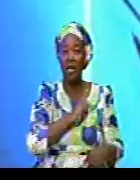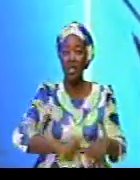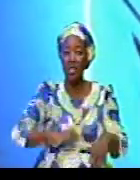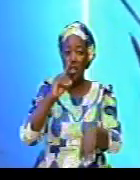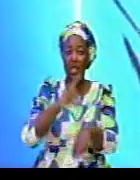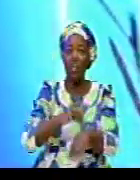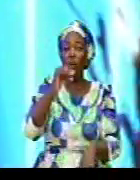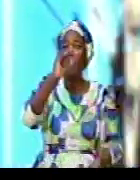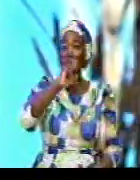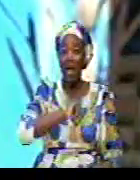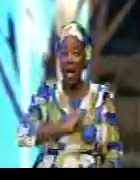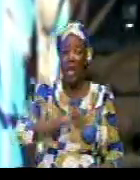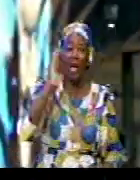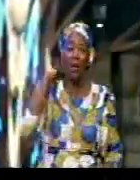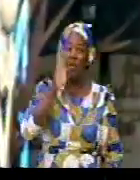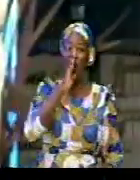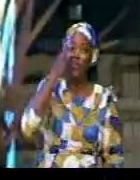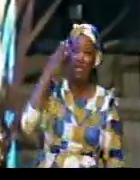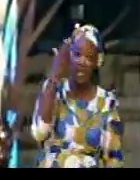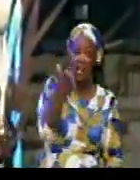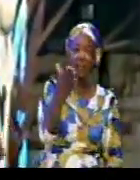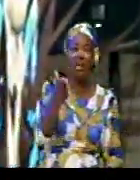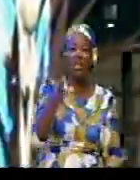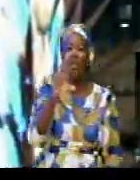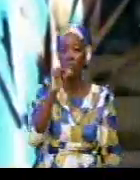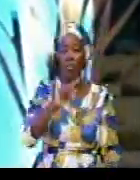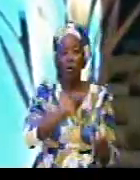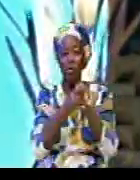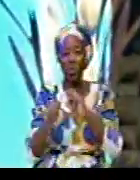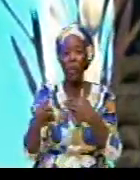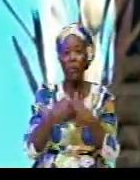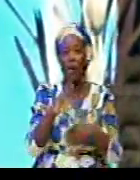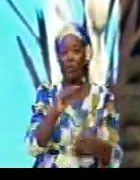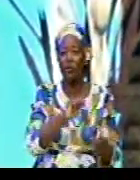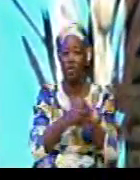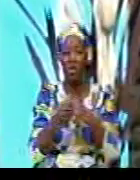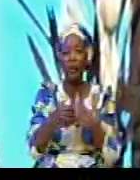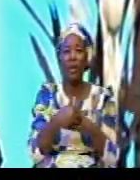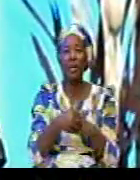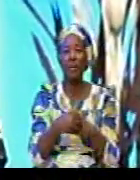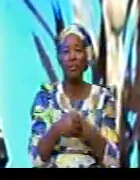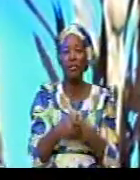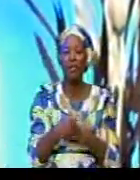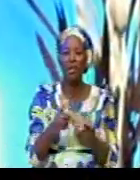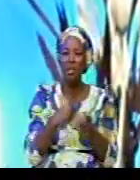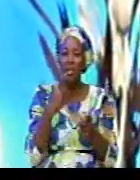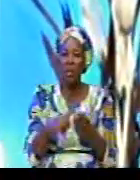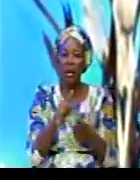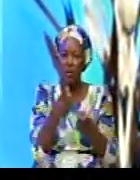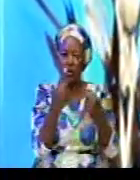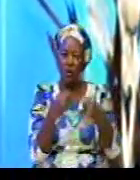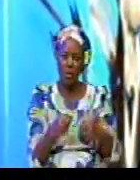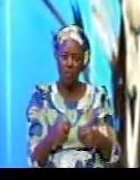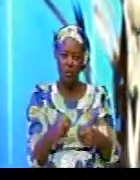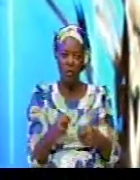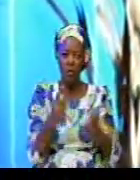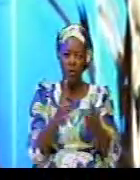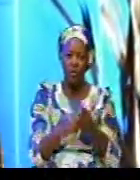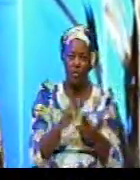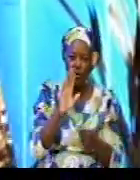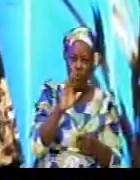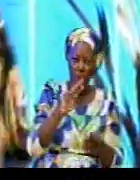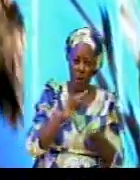back. God is preparing a kingdom. I will be there. No turning back,